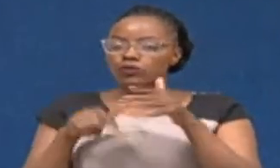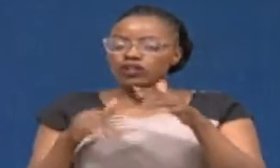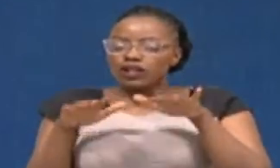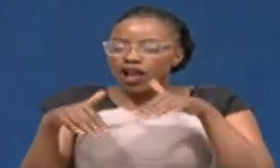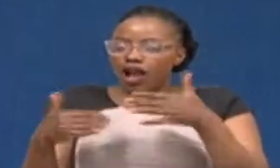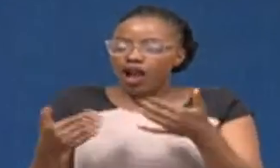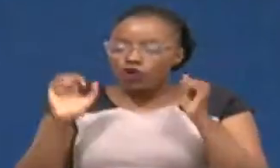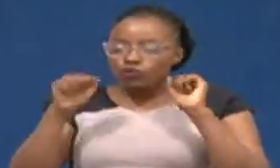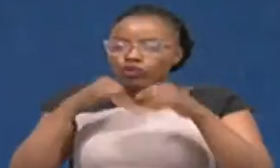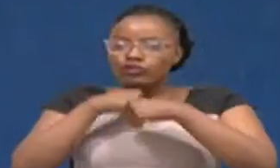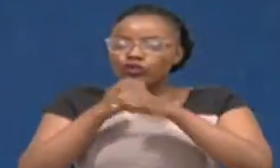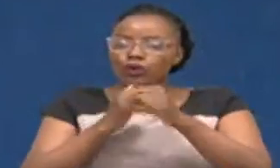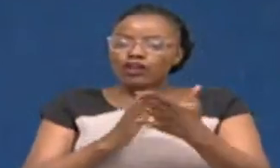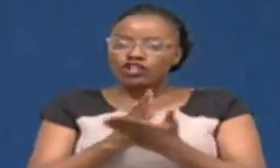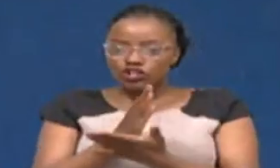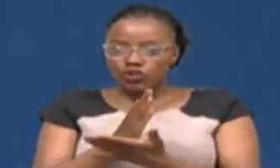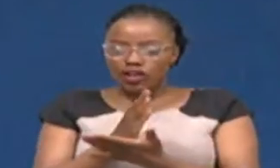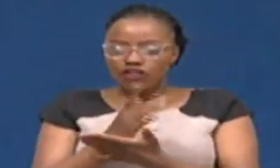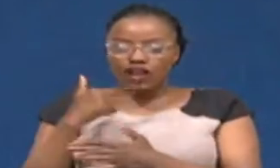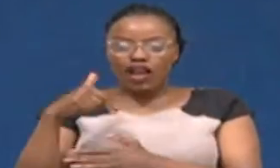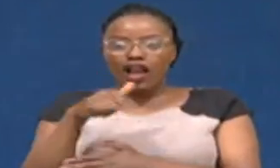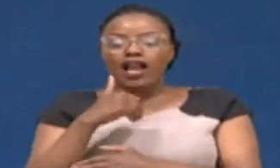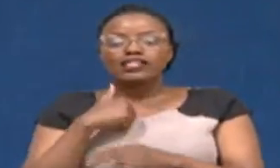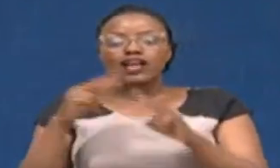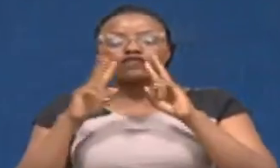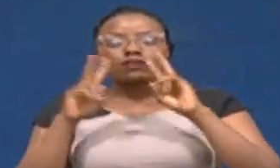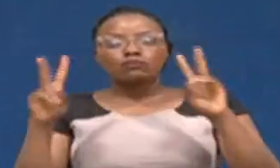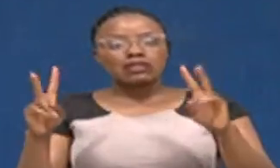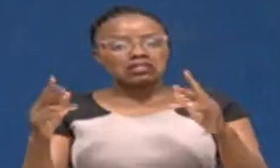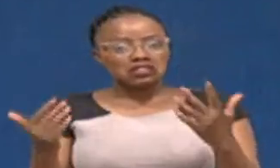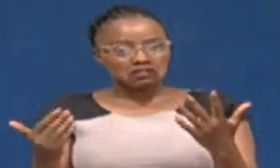how do we ensure that we are peaceful?